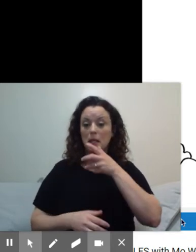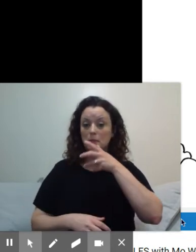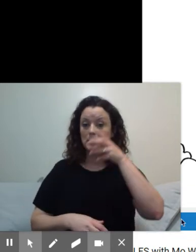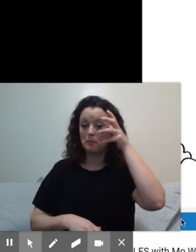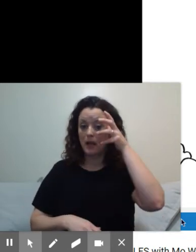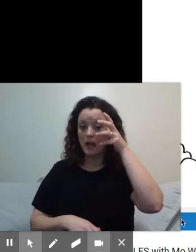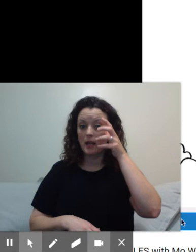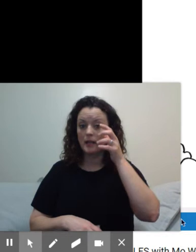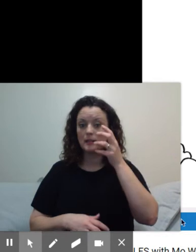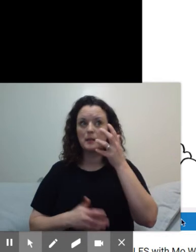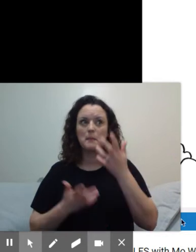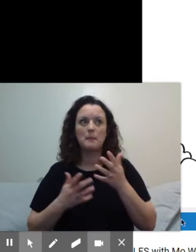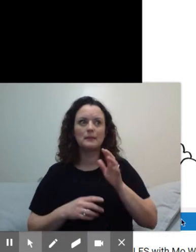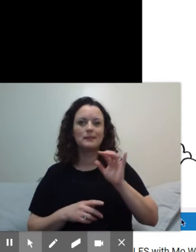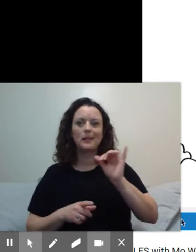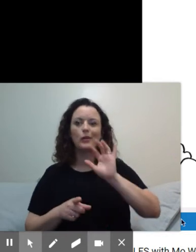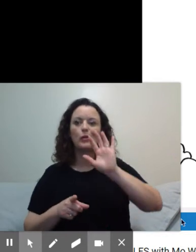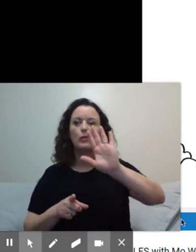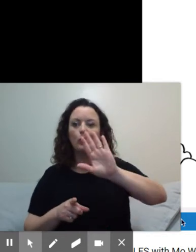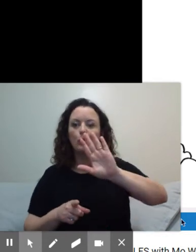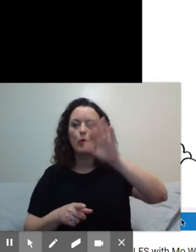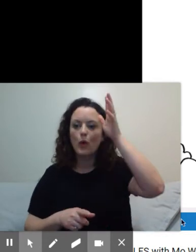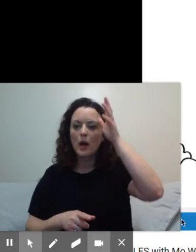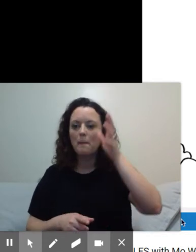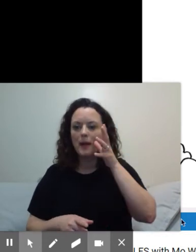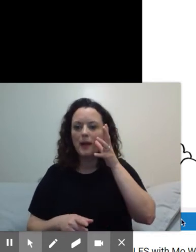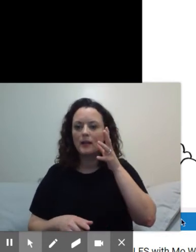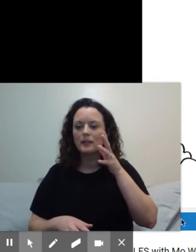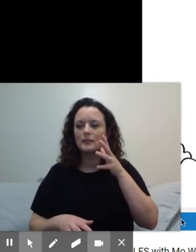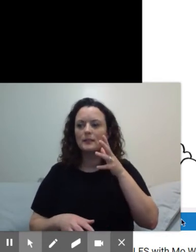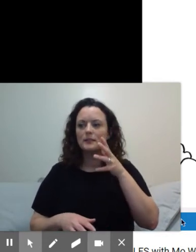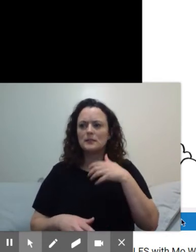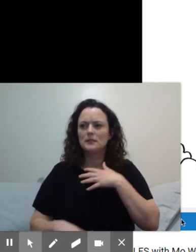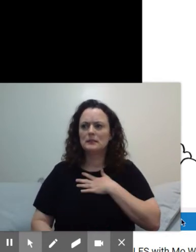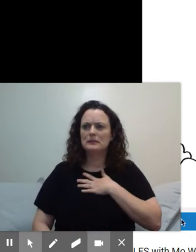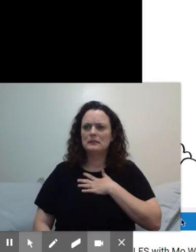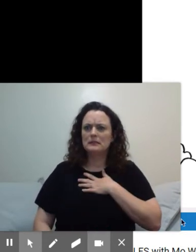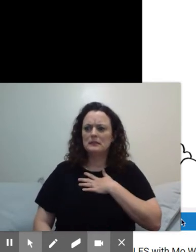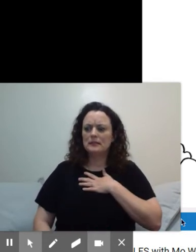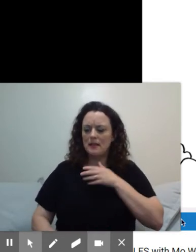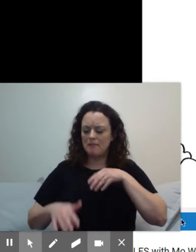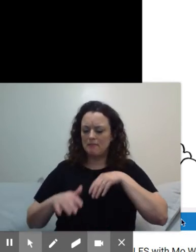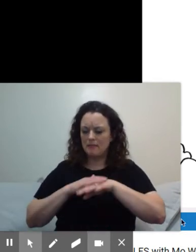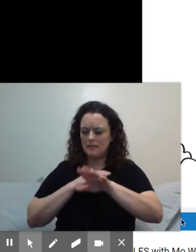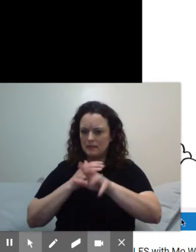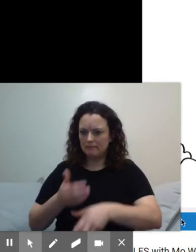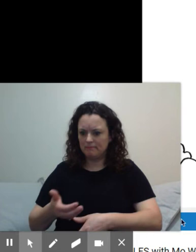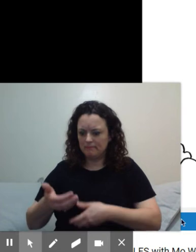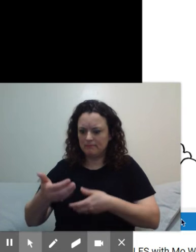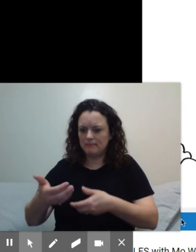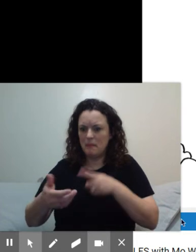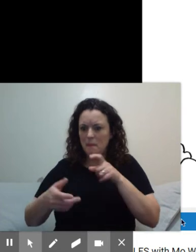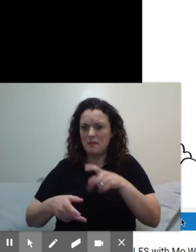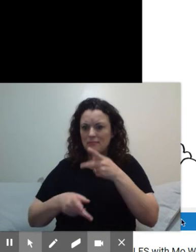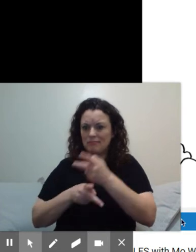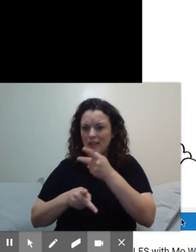it can be terrifying. The thought of having to take care of a little one.